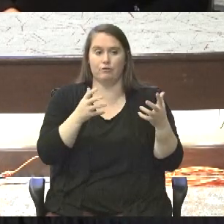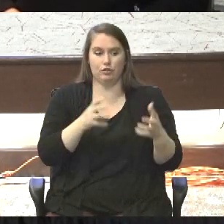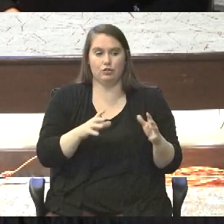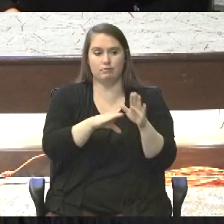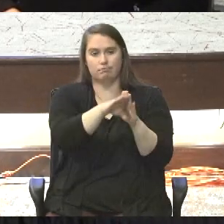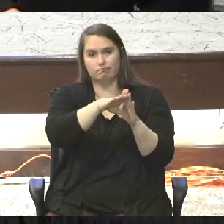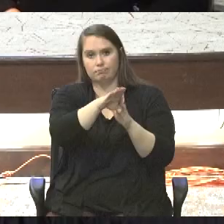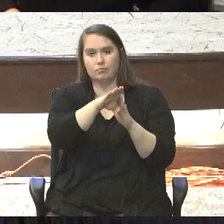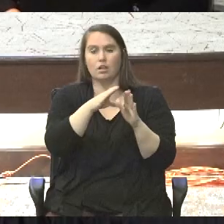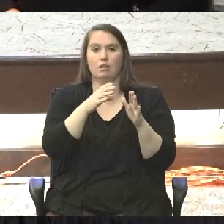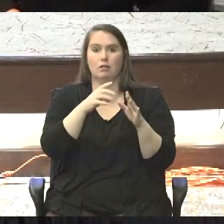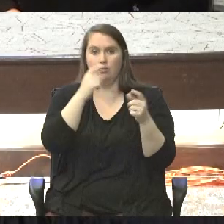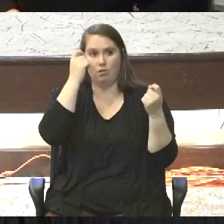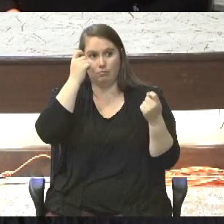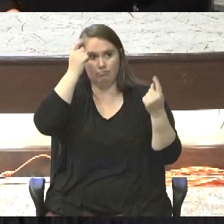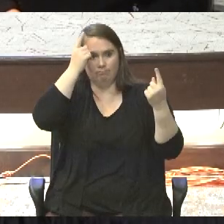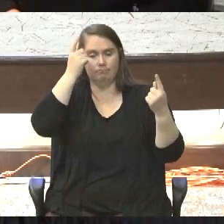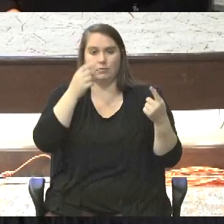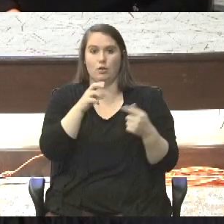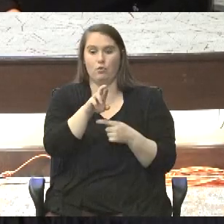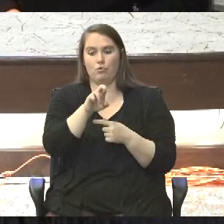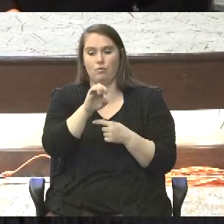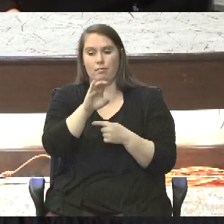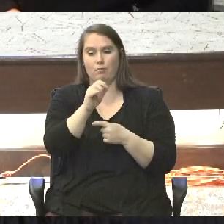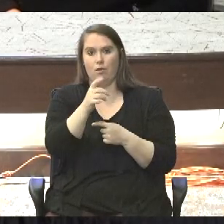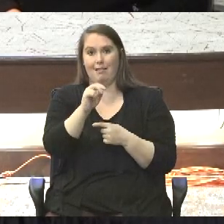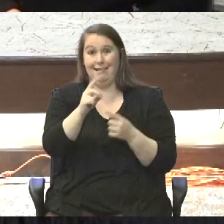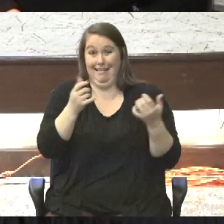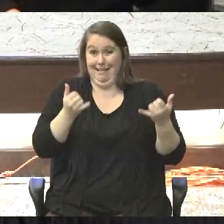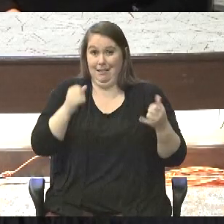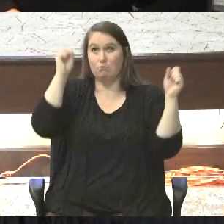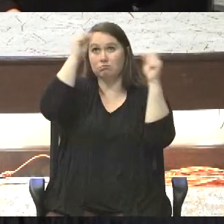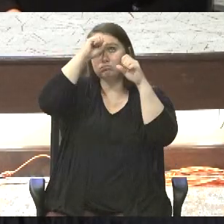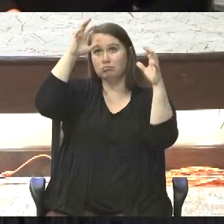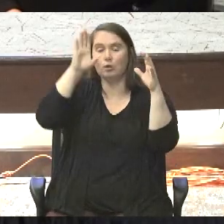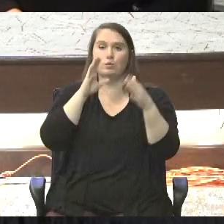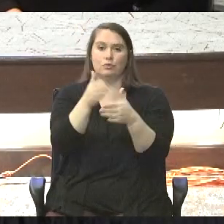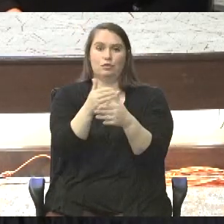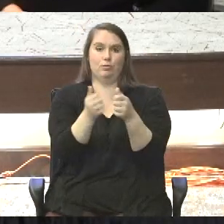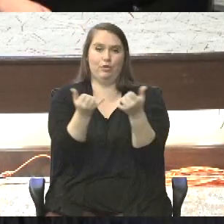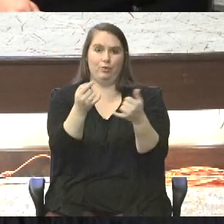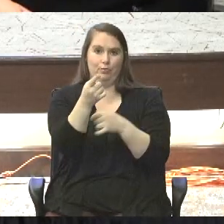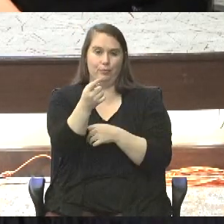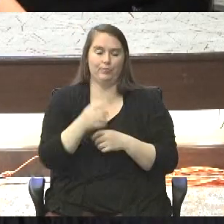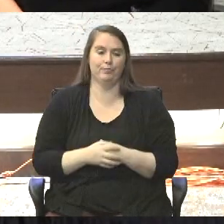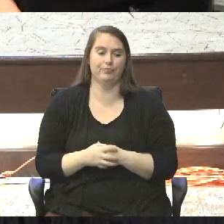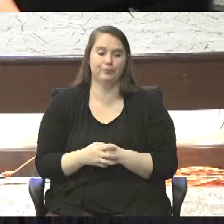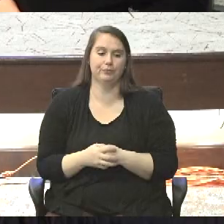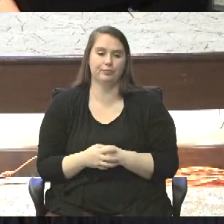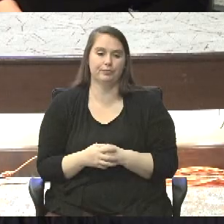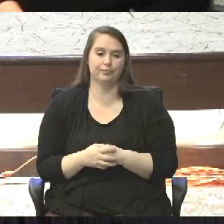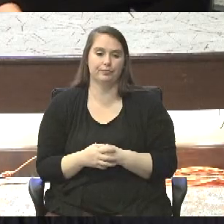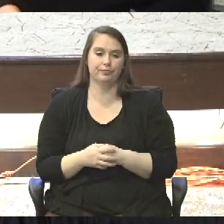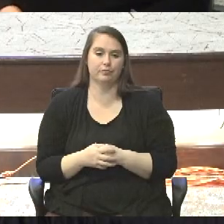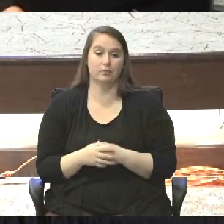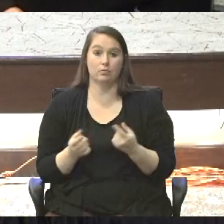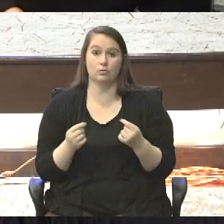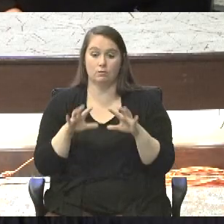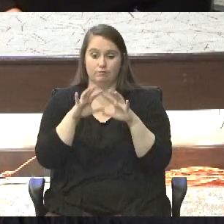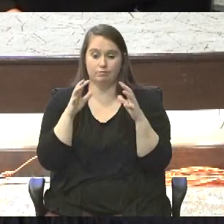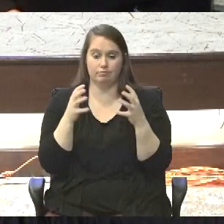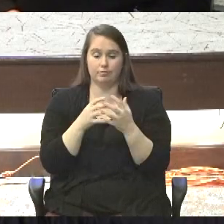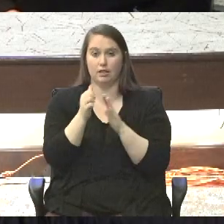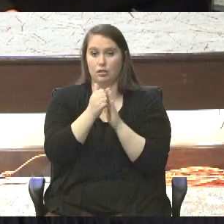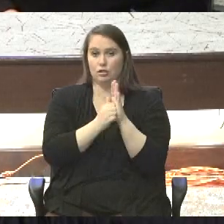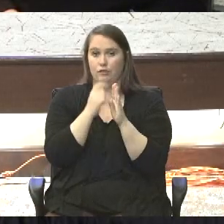of a comprehensive tourism rebrand, and we're excited to share this vision with you today. So now Hannah will explain kind of what the project goal is and what our